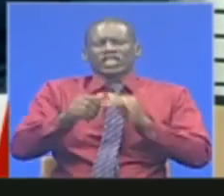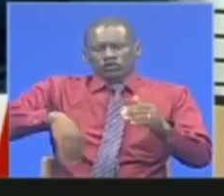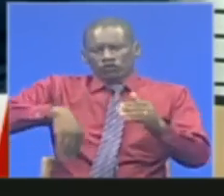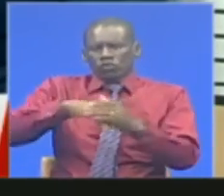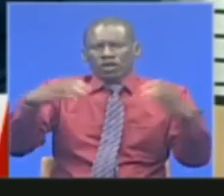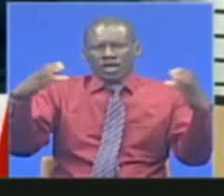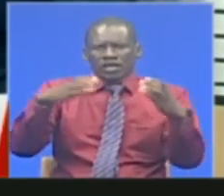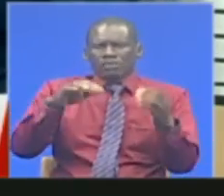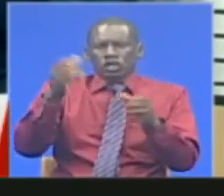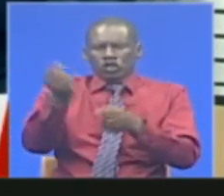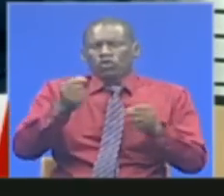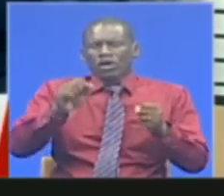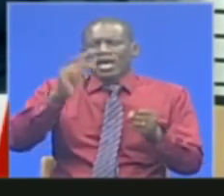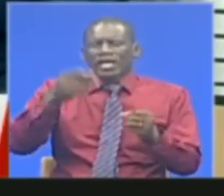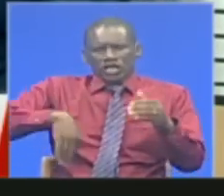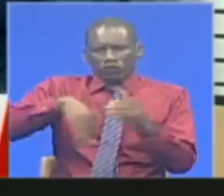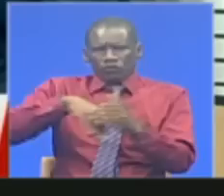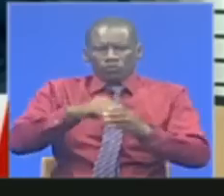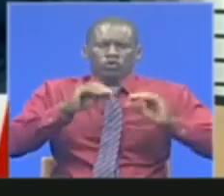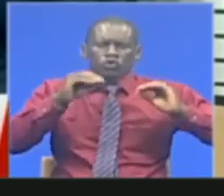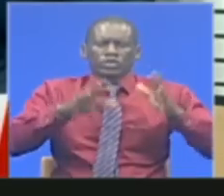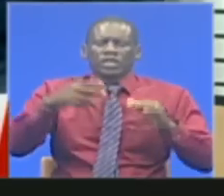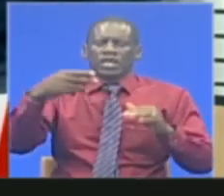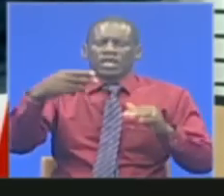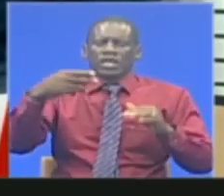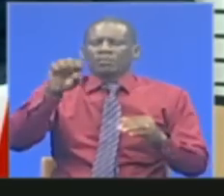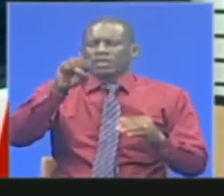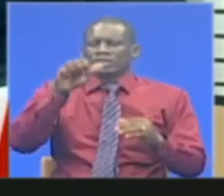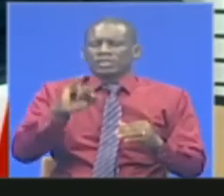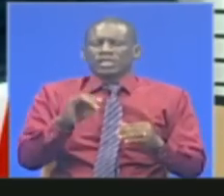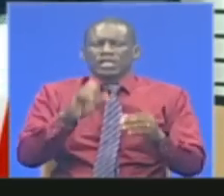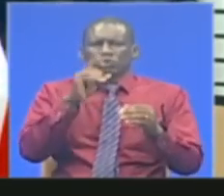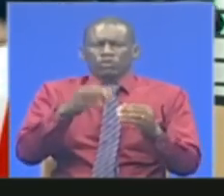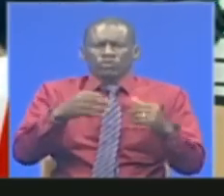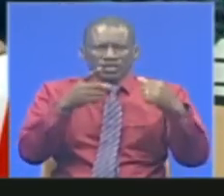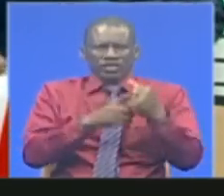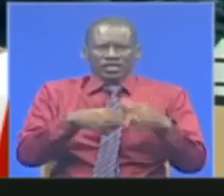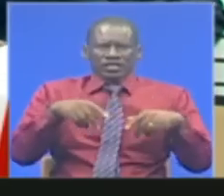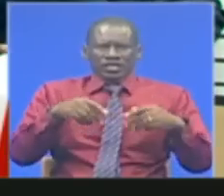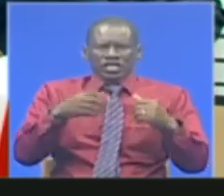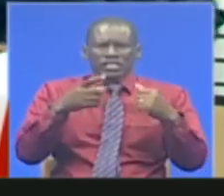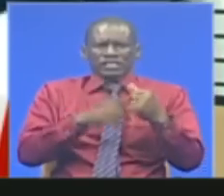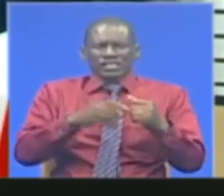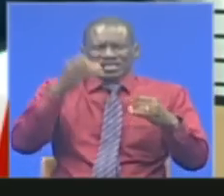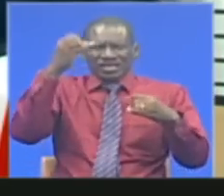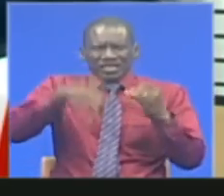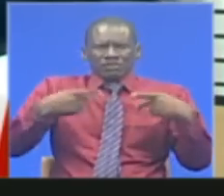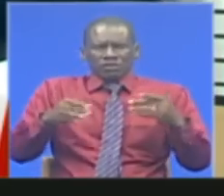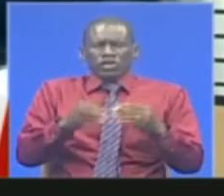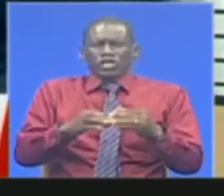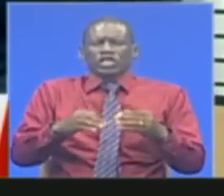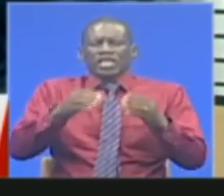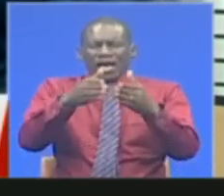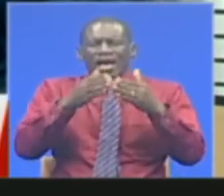Ngong and Kenya football coach Hamisi Mohamed is one of the six finalists in the Arsenal World Remit coaching